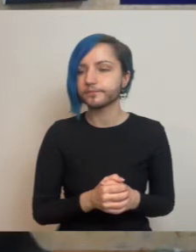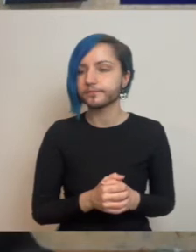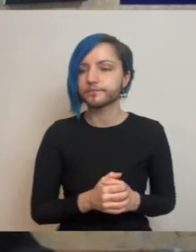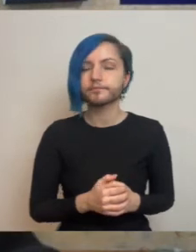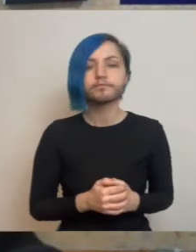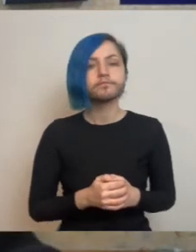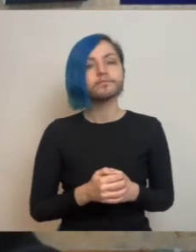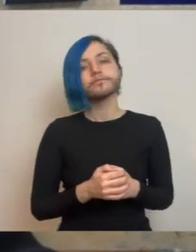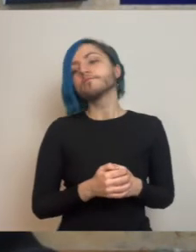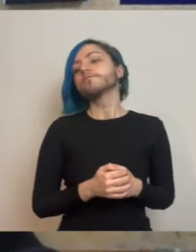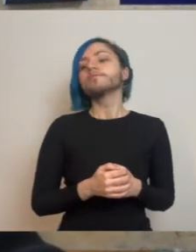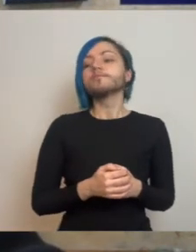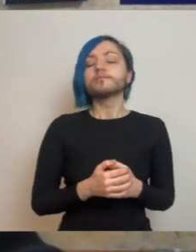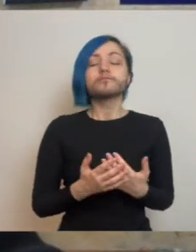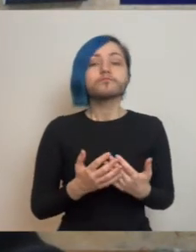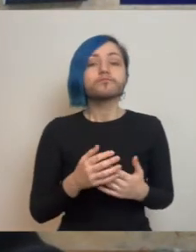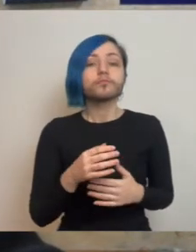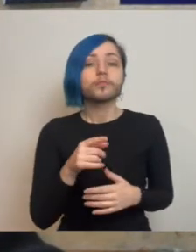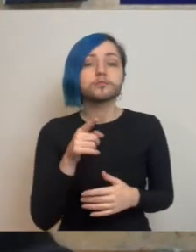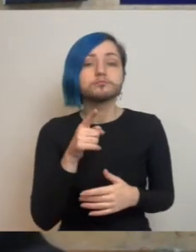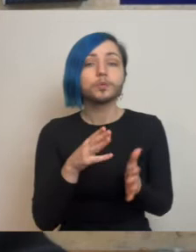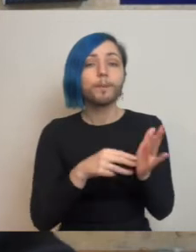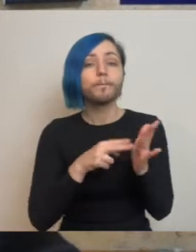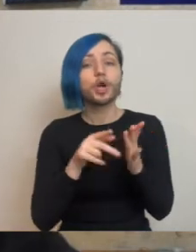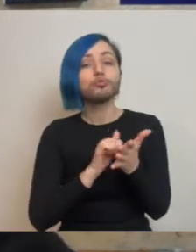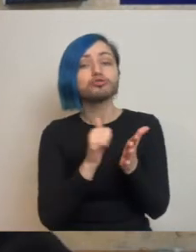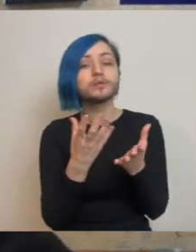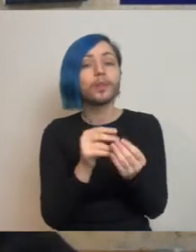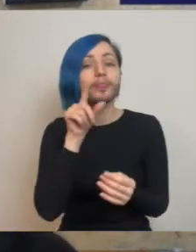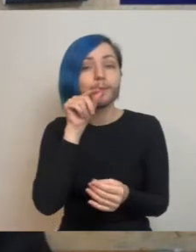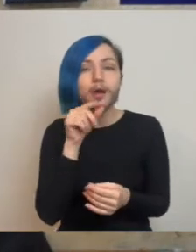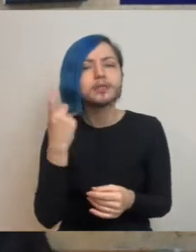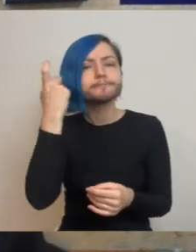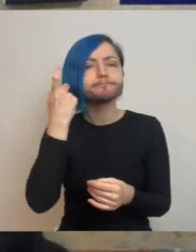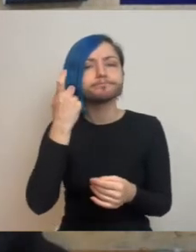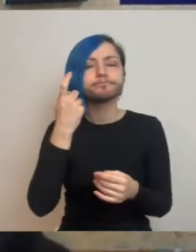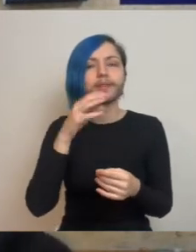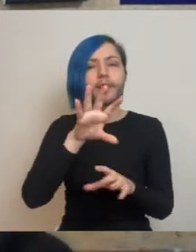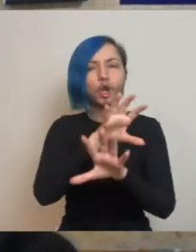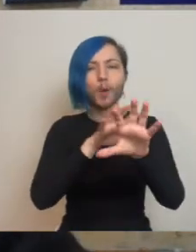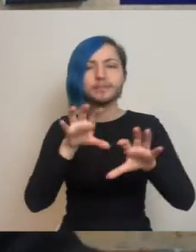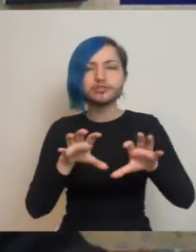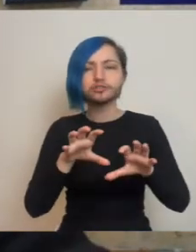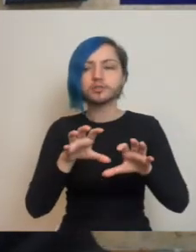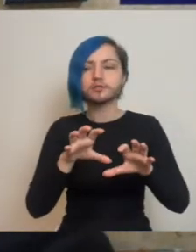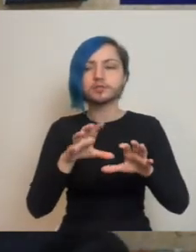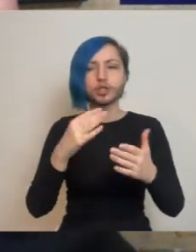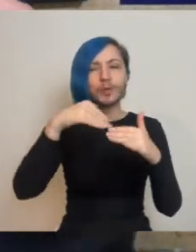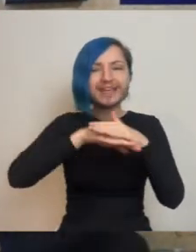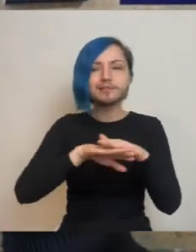And when you're monoprinting the bird, think about the composition, so staying within the